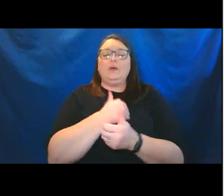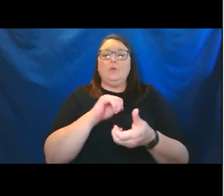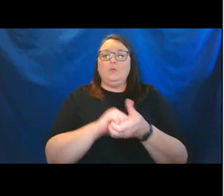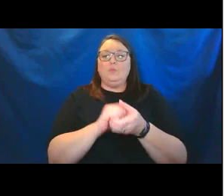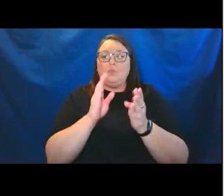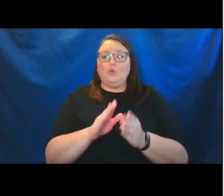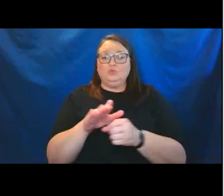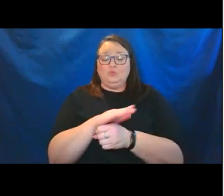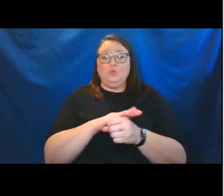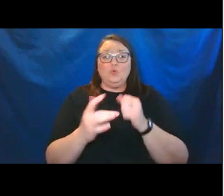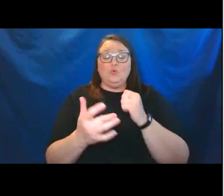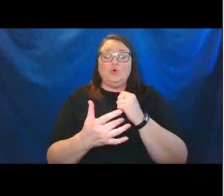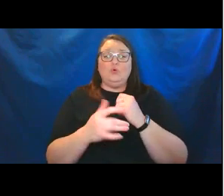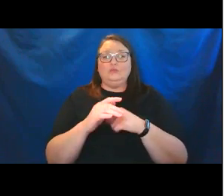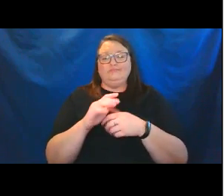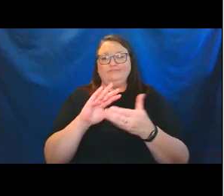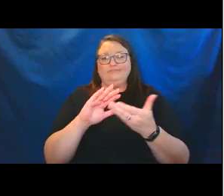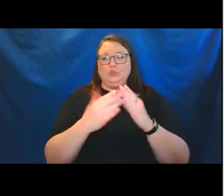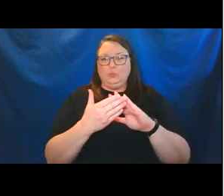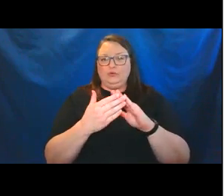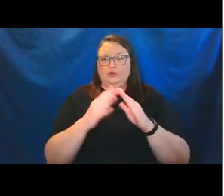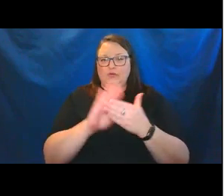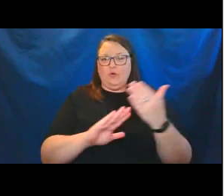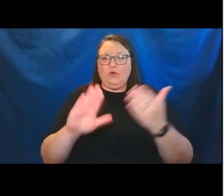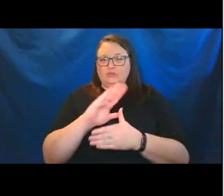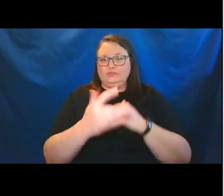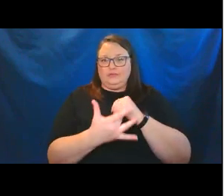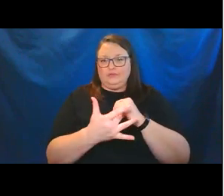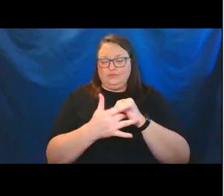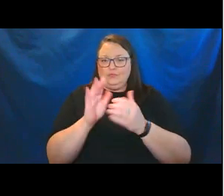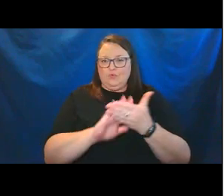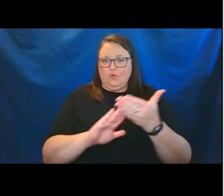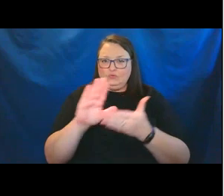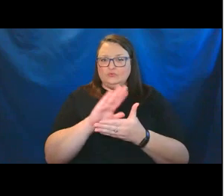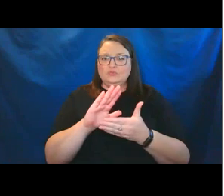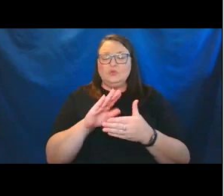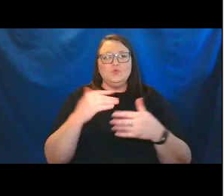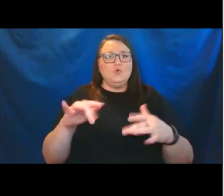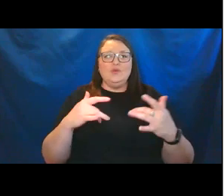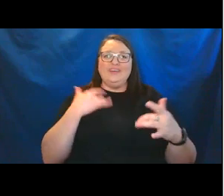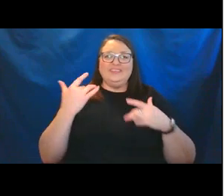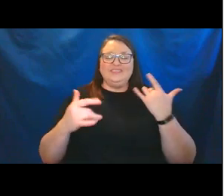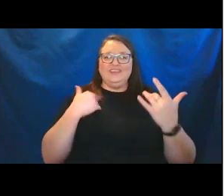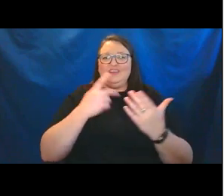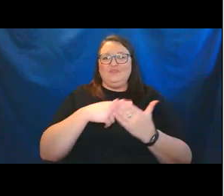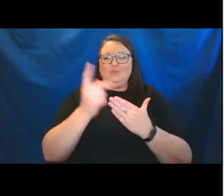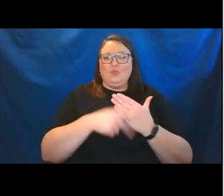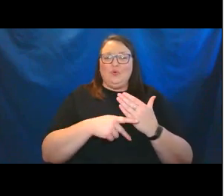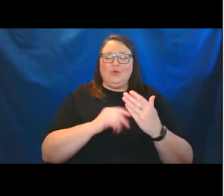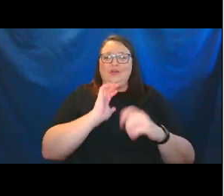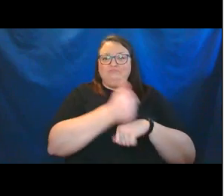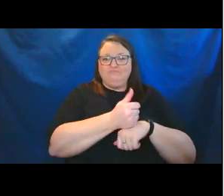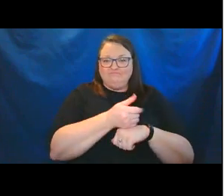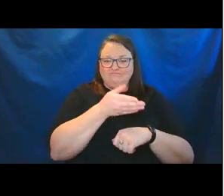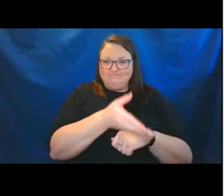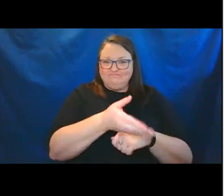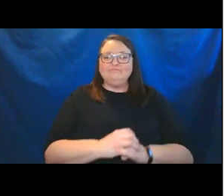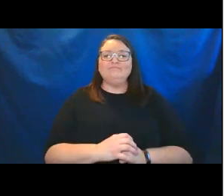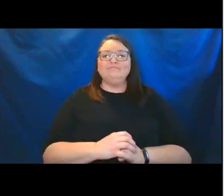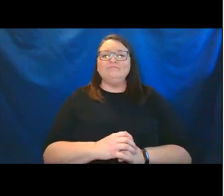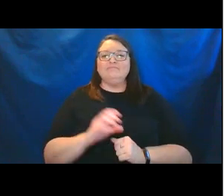local technical community college, and they are very excited to have this program come in. The Corps